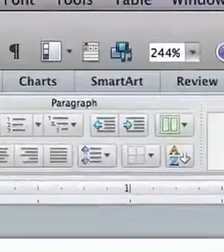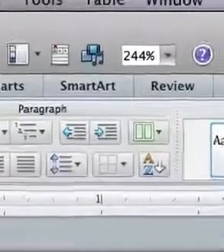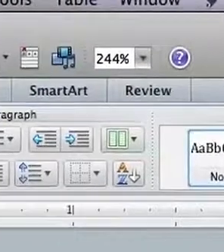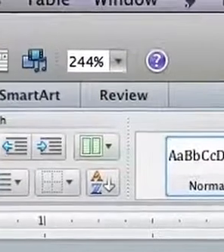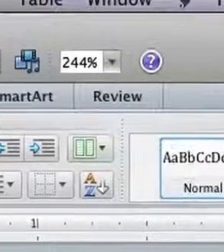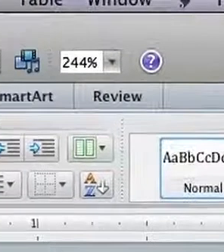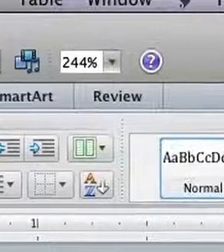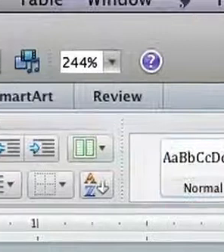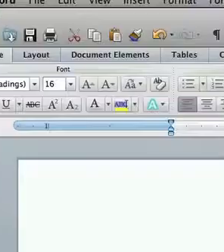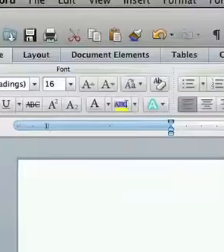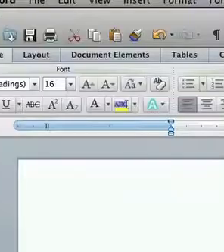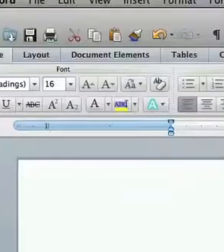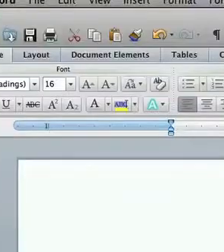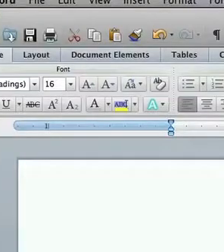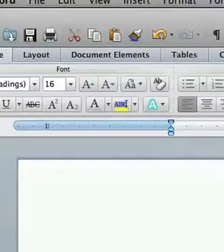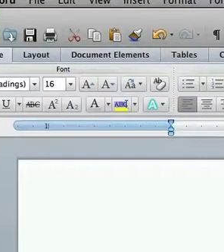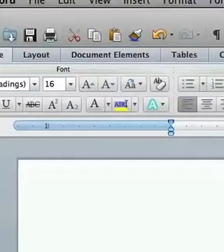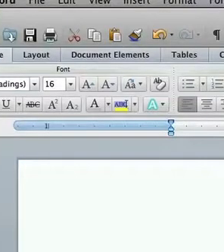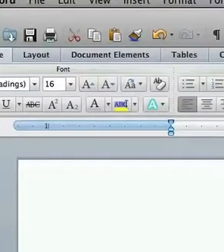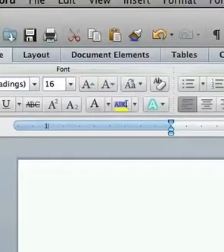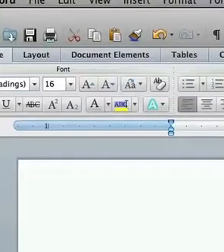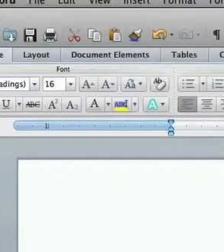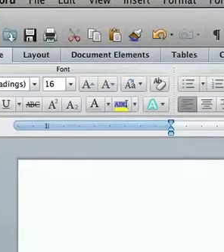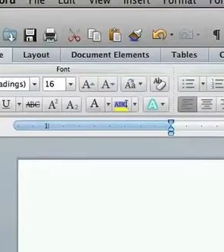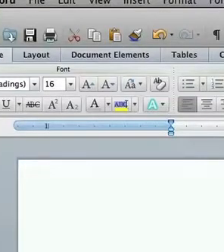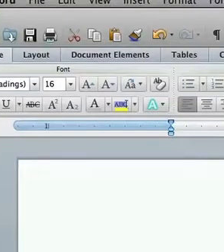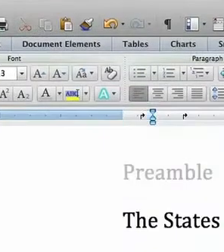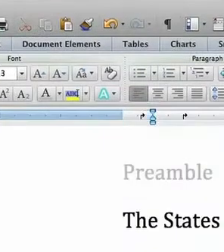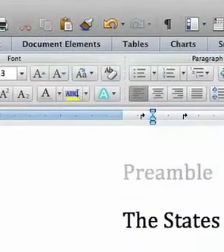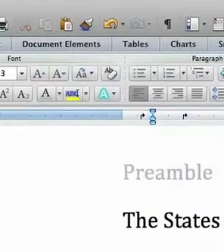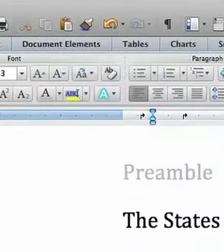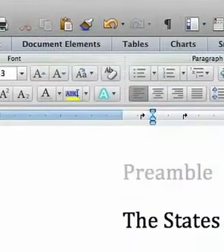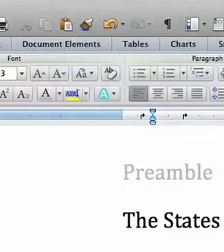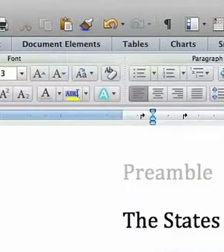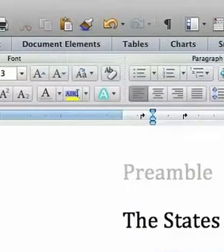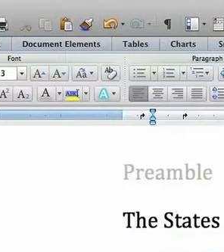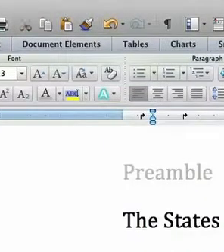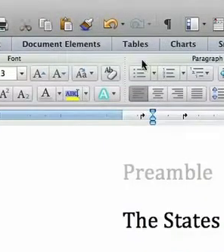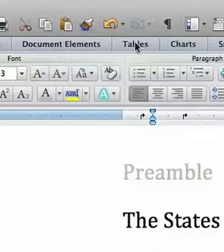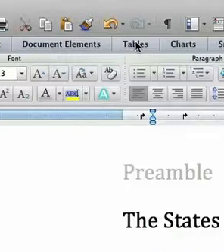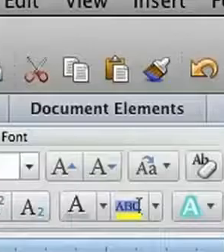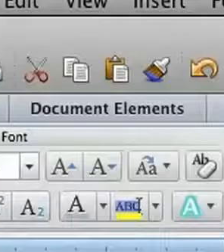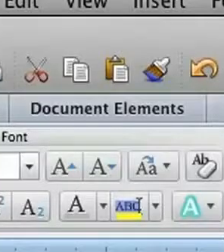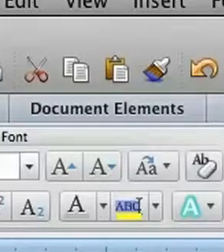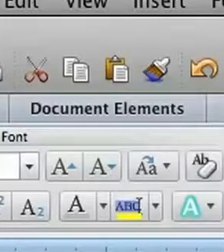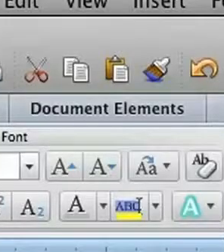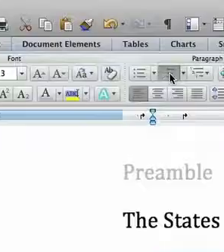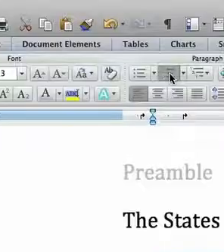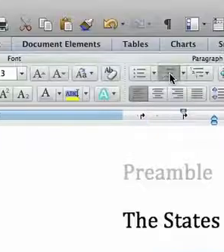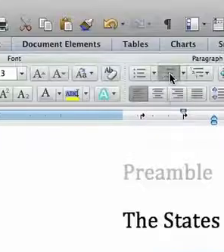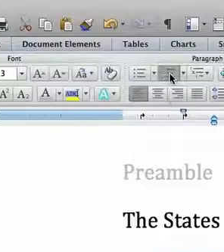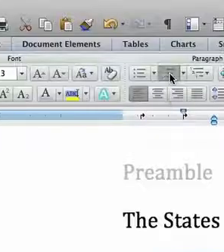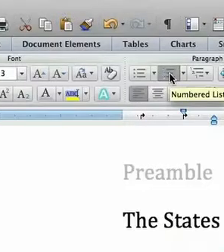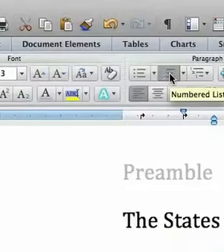standard headings as opposed to just using a larger font size. Use standardized lists, like bullets or numbering, rather